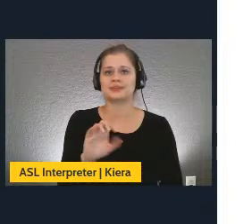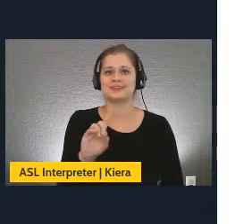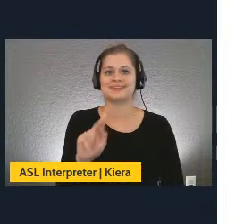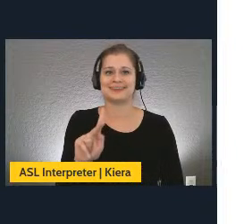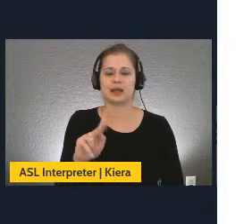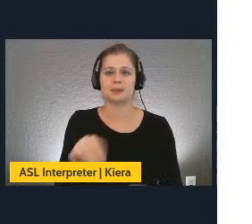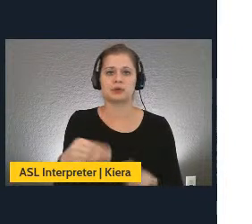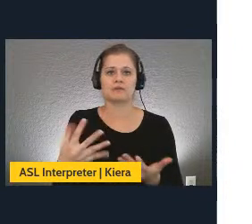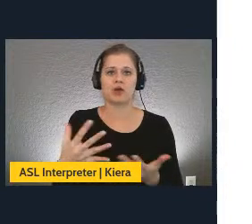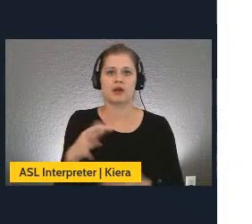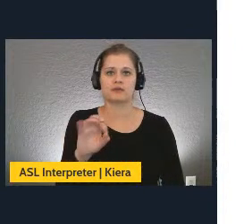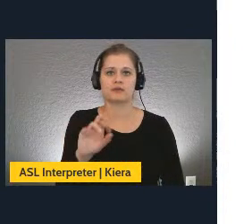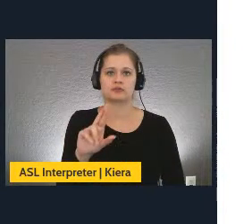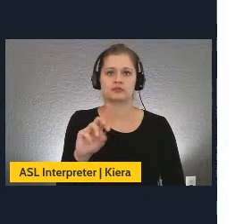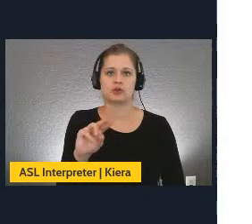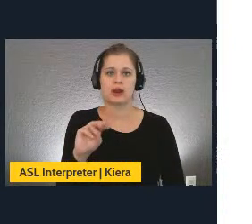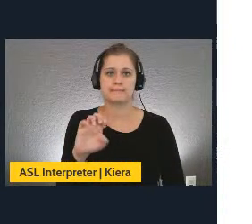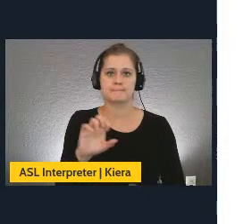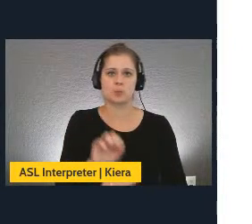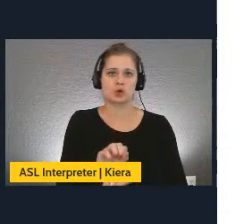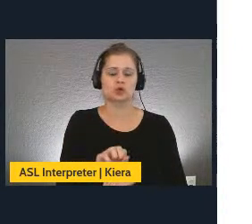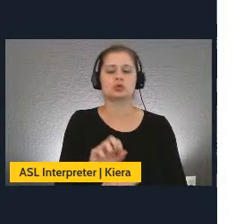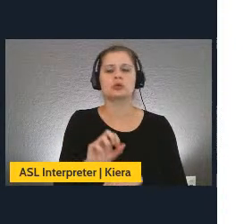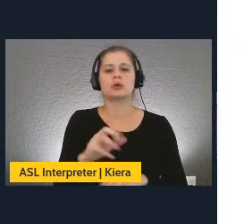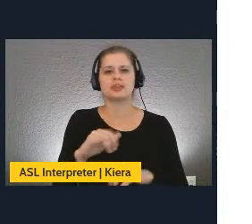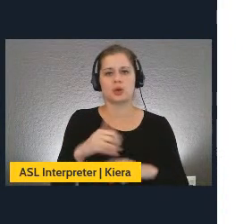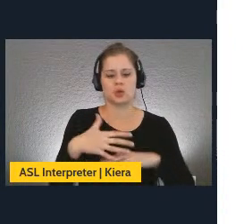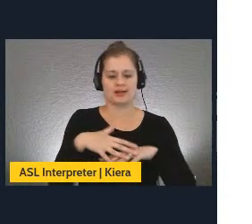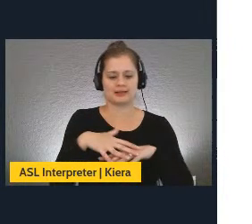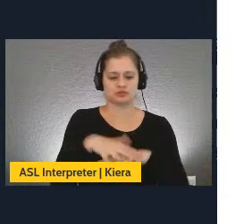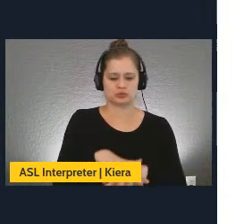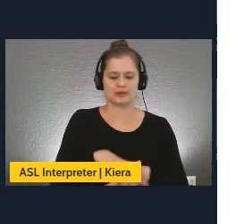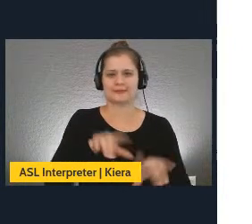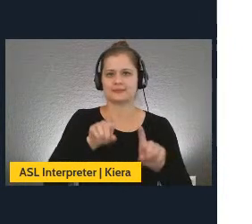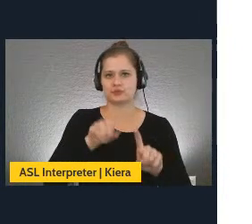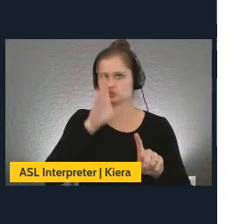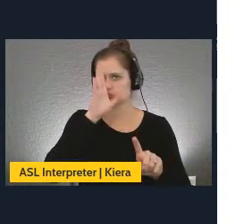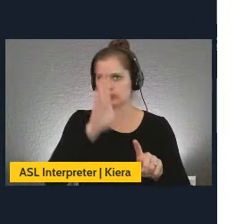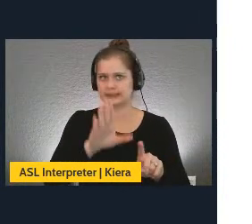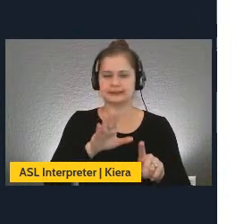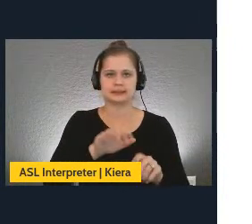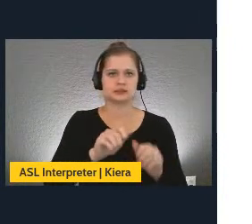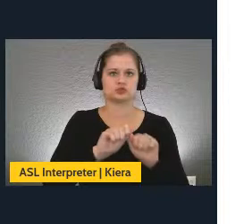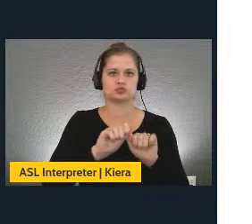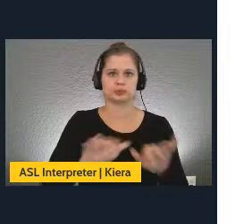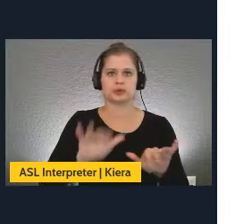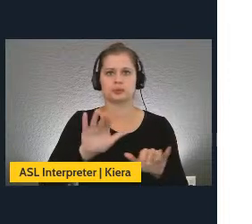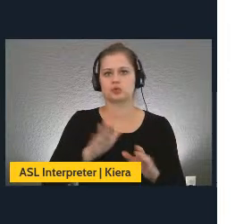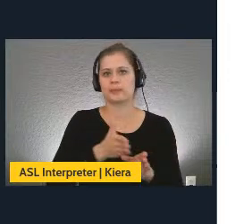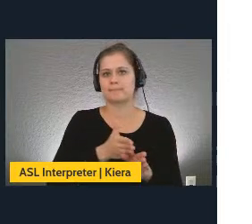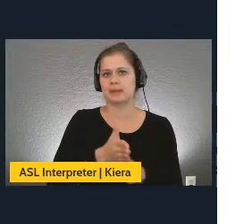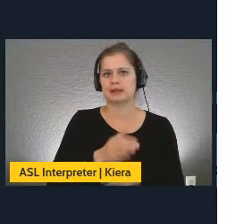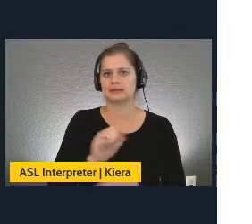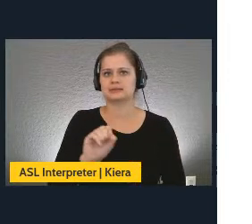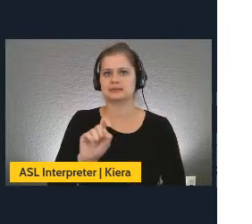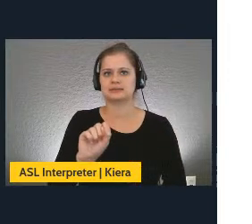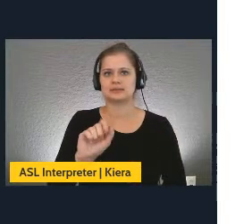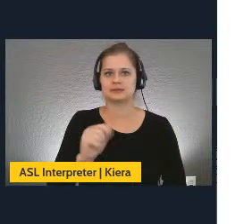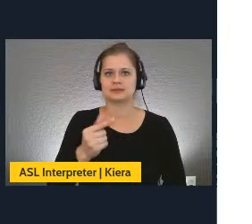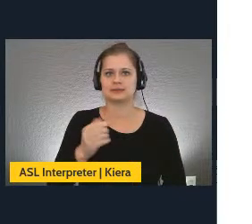to integrate the tests directly into your deployment of your main stage, so to say.